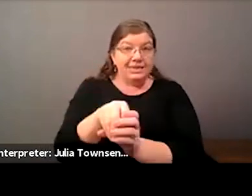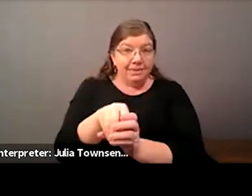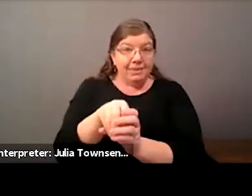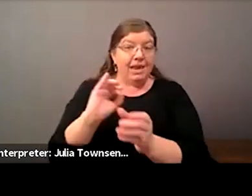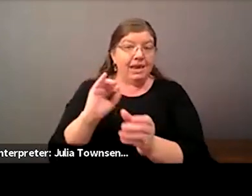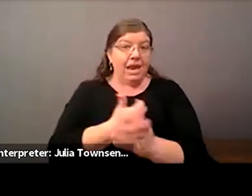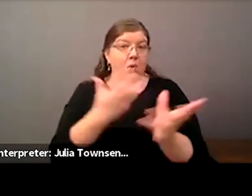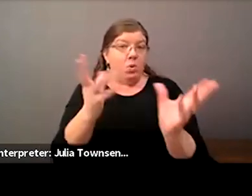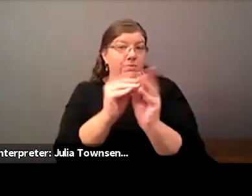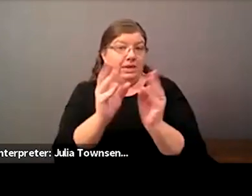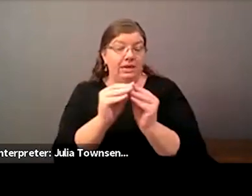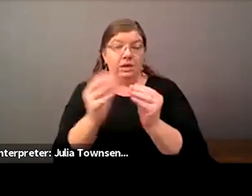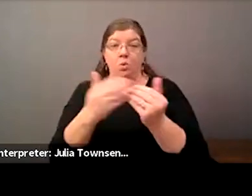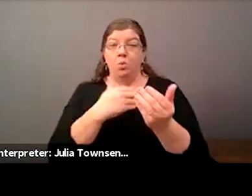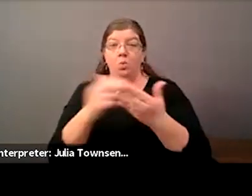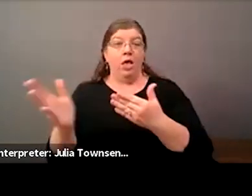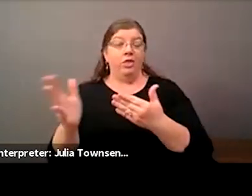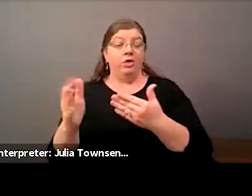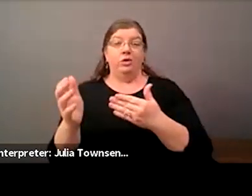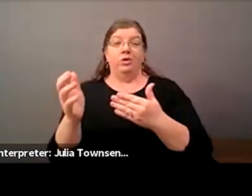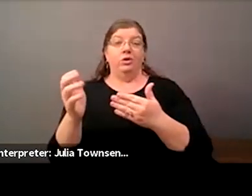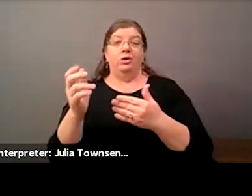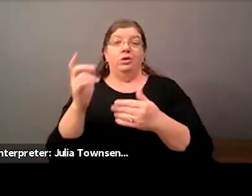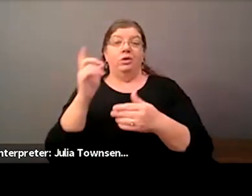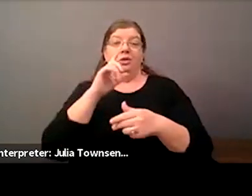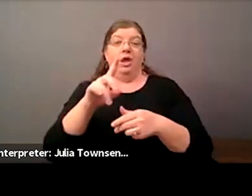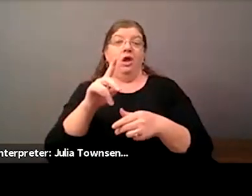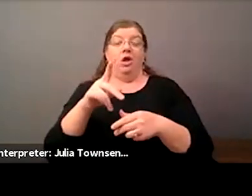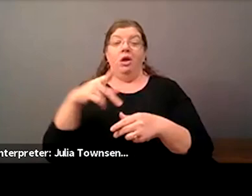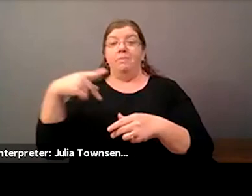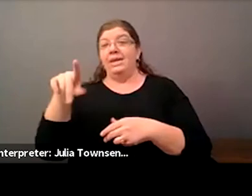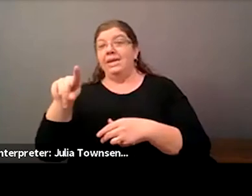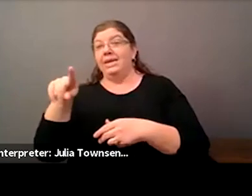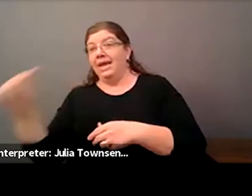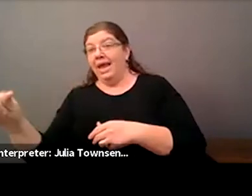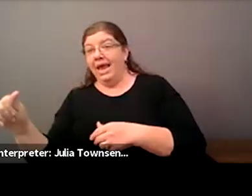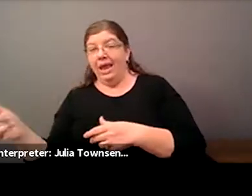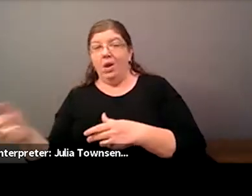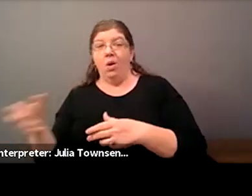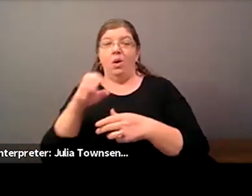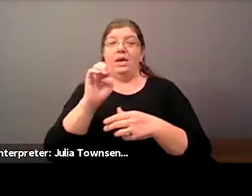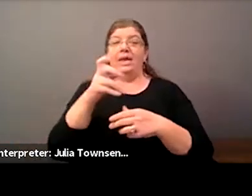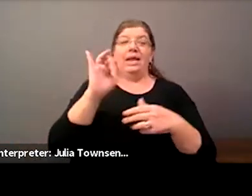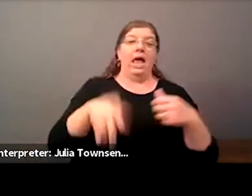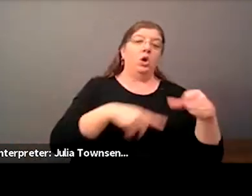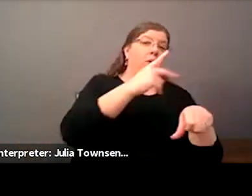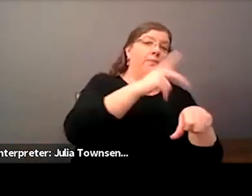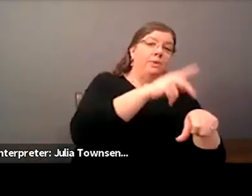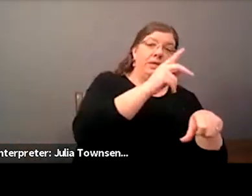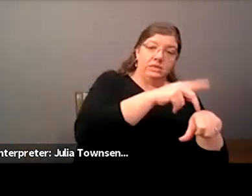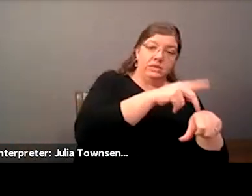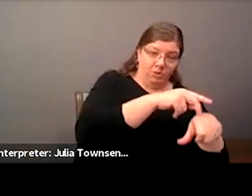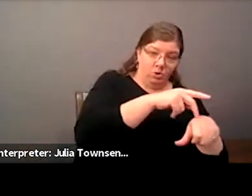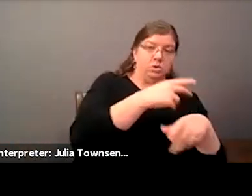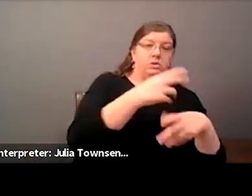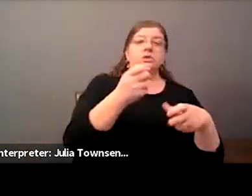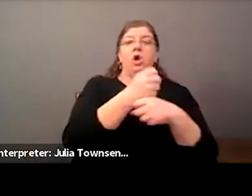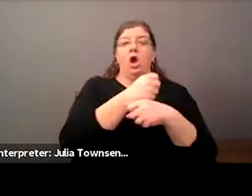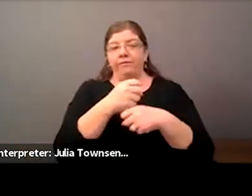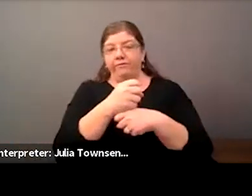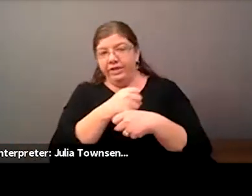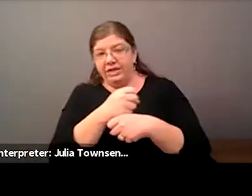our meetings whether they're principals coffees or pta or elac or even family